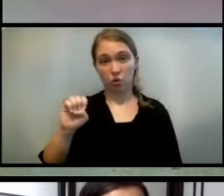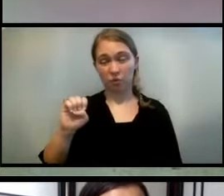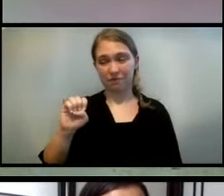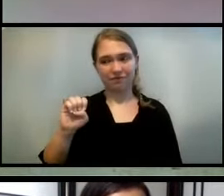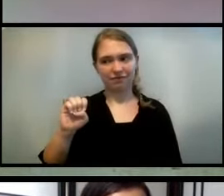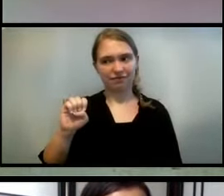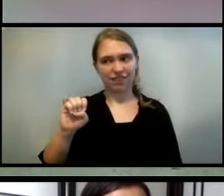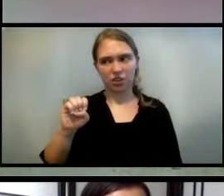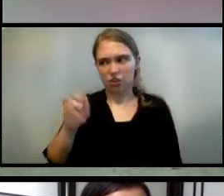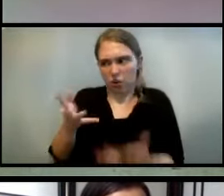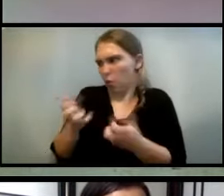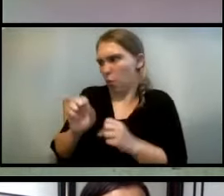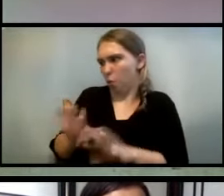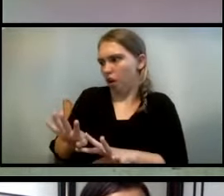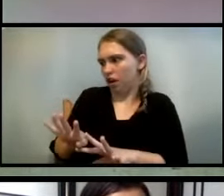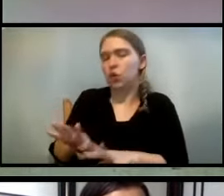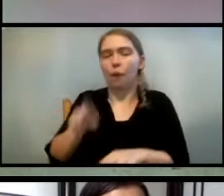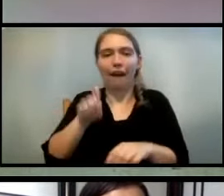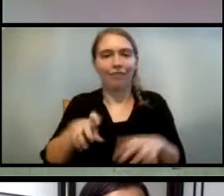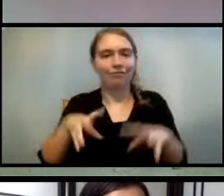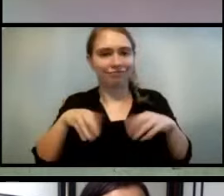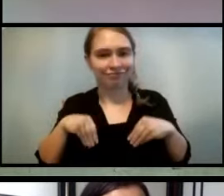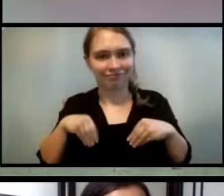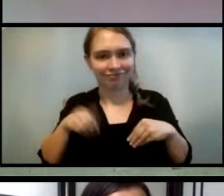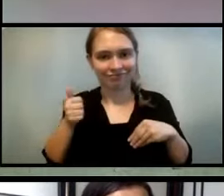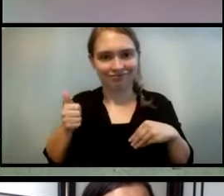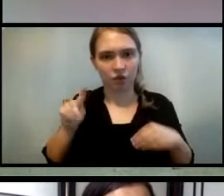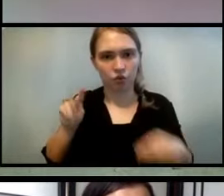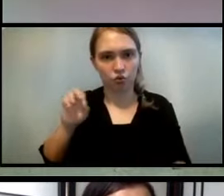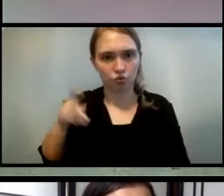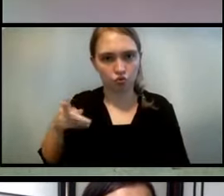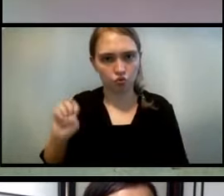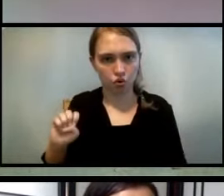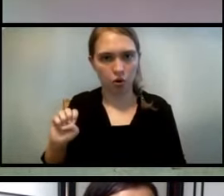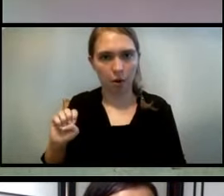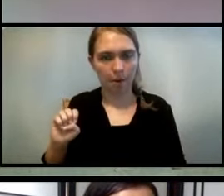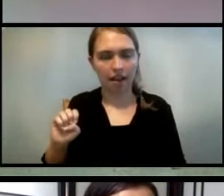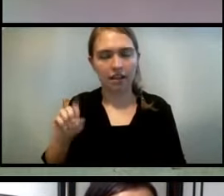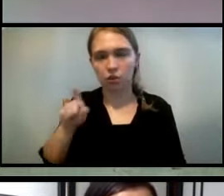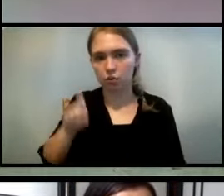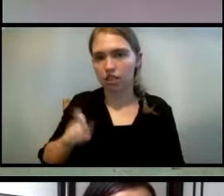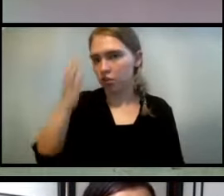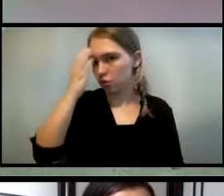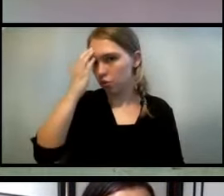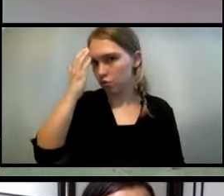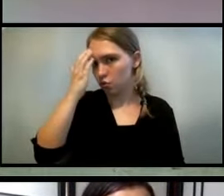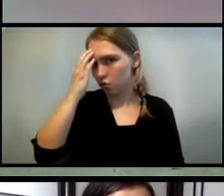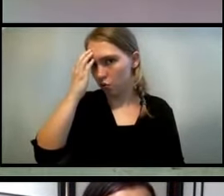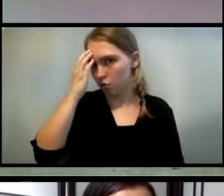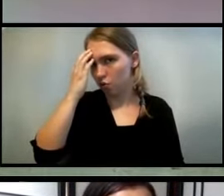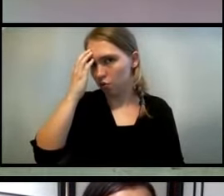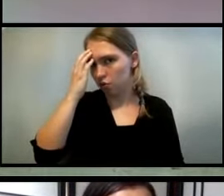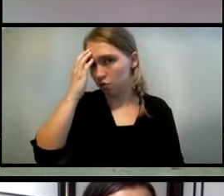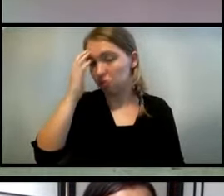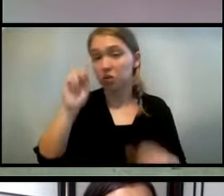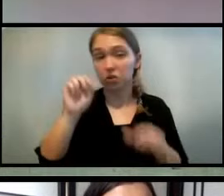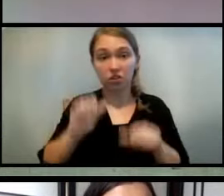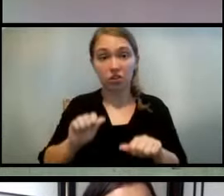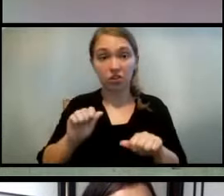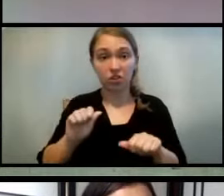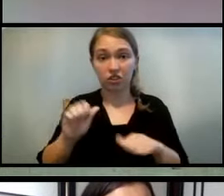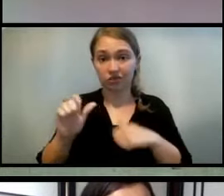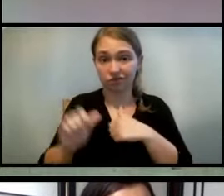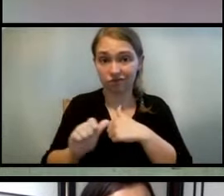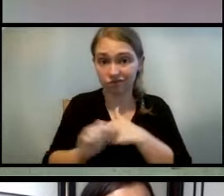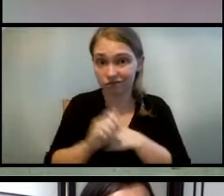you need to know that it is a trope to begin with. And you need to know that it could be harmful to,